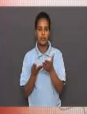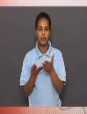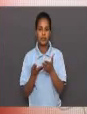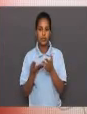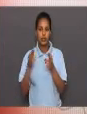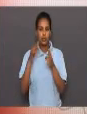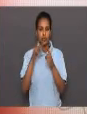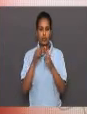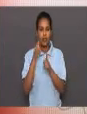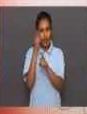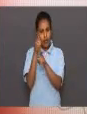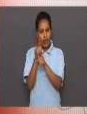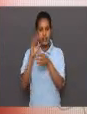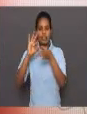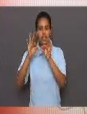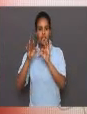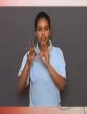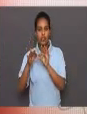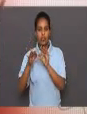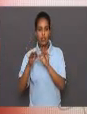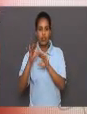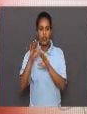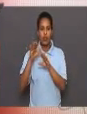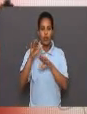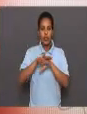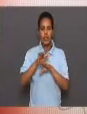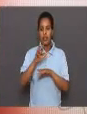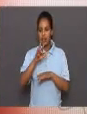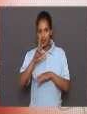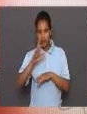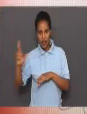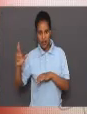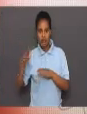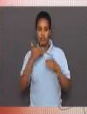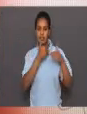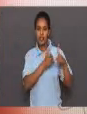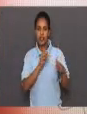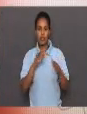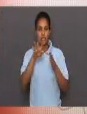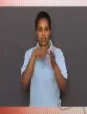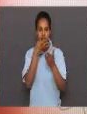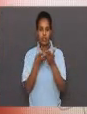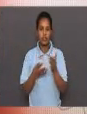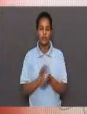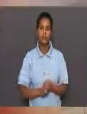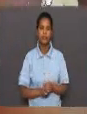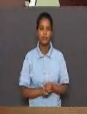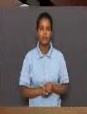chart to its correct definition on the right side of the chart.